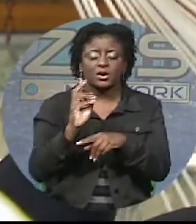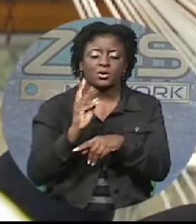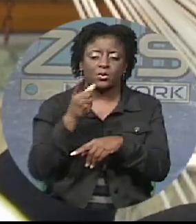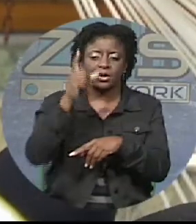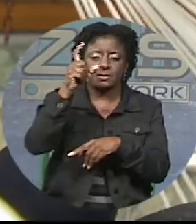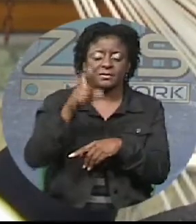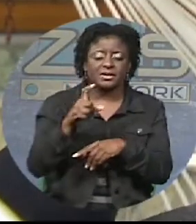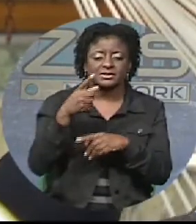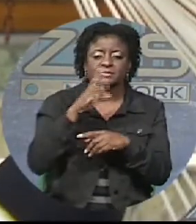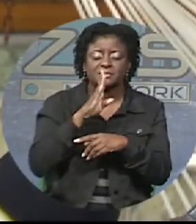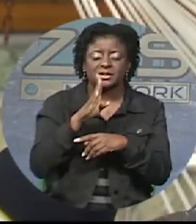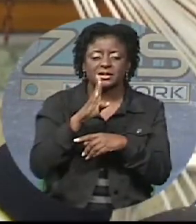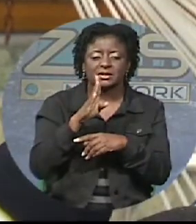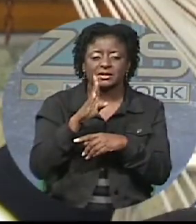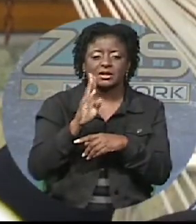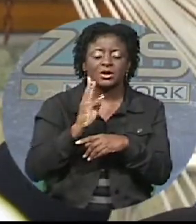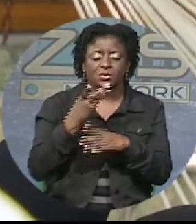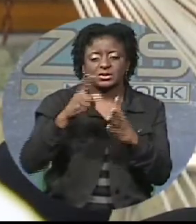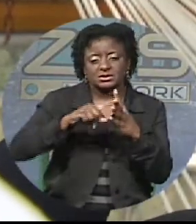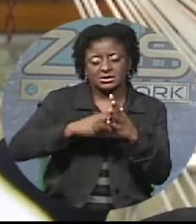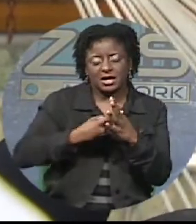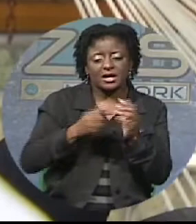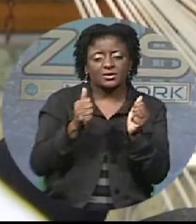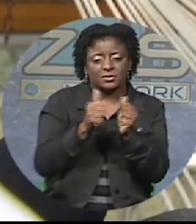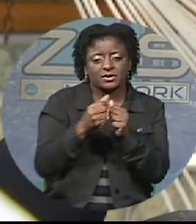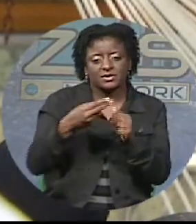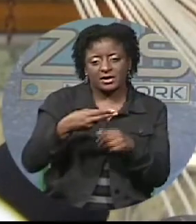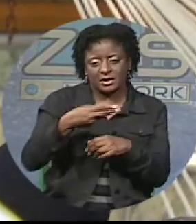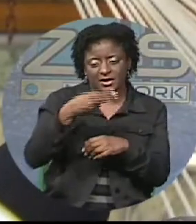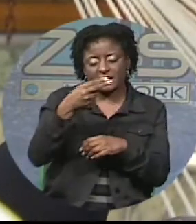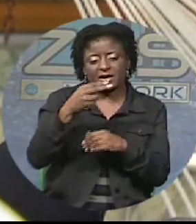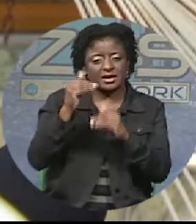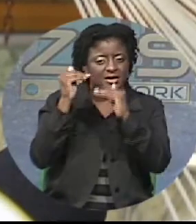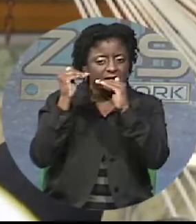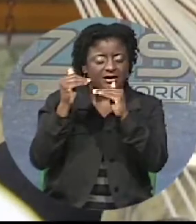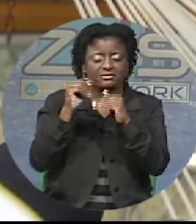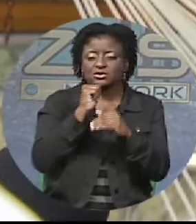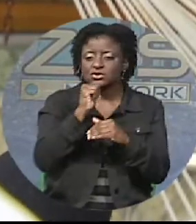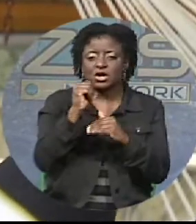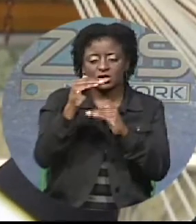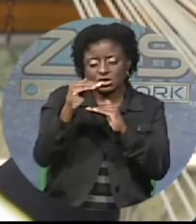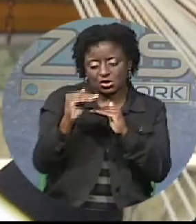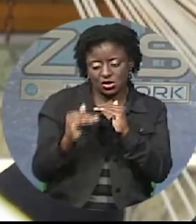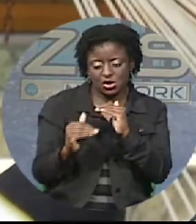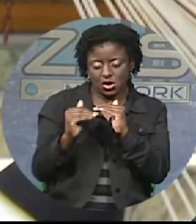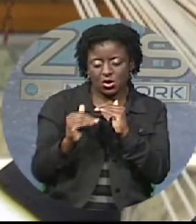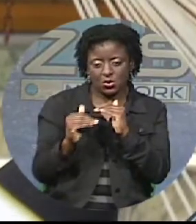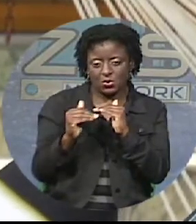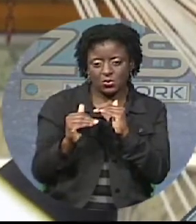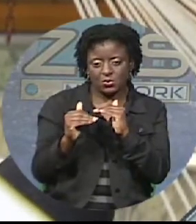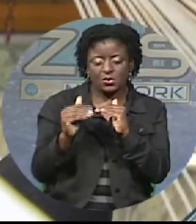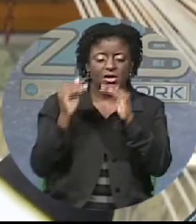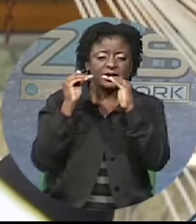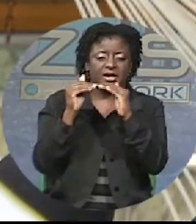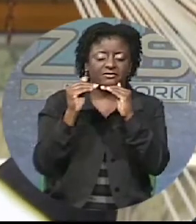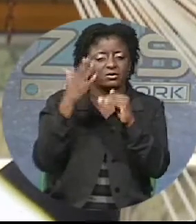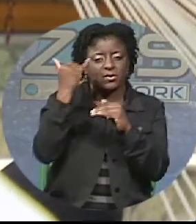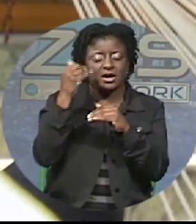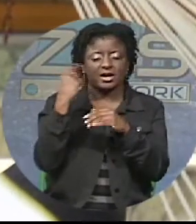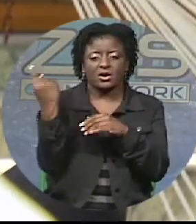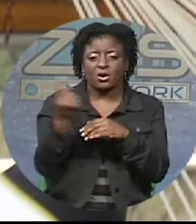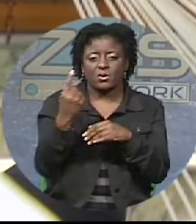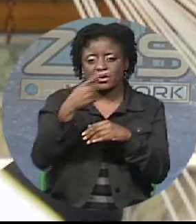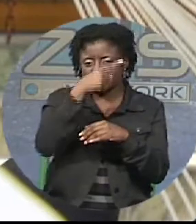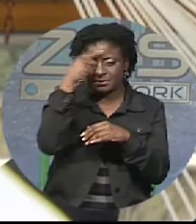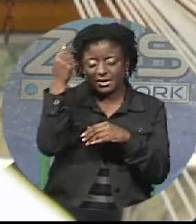we're seeking to do. And we start there with a high level, not at a low level. Because why is it always that the black man is